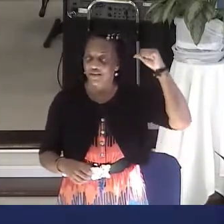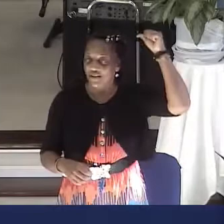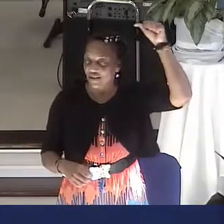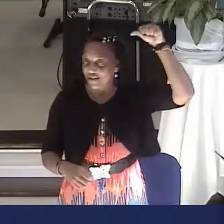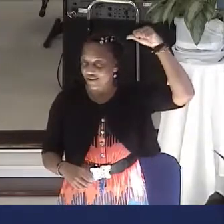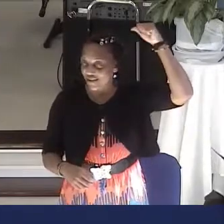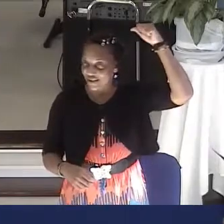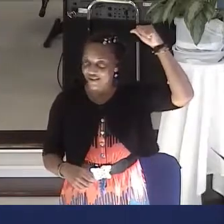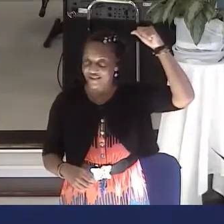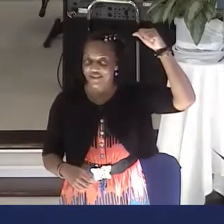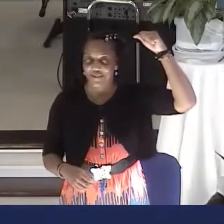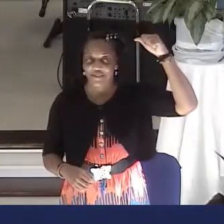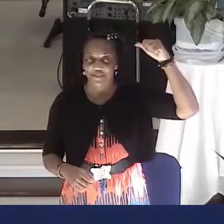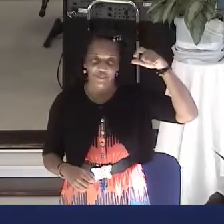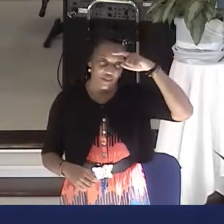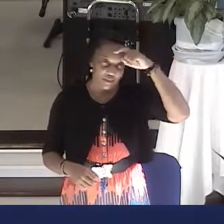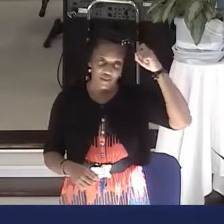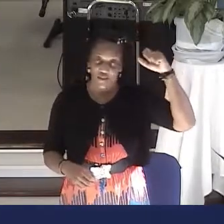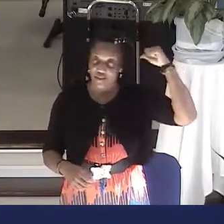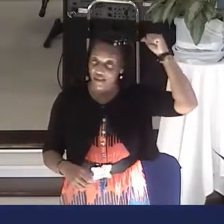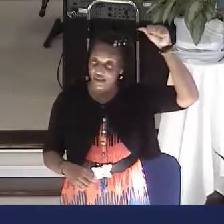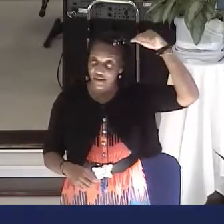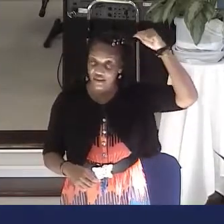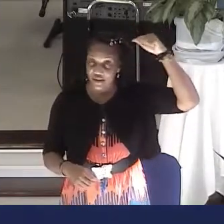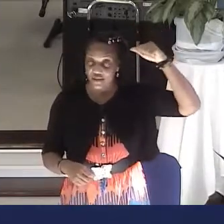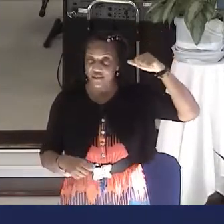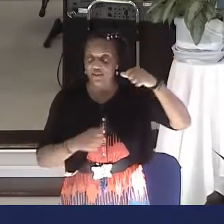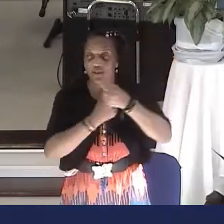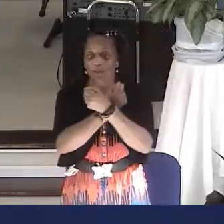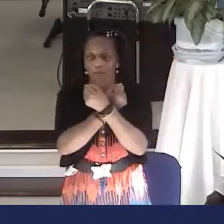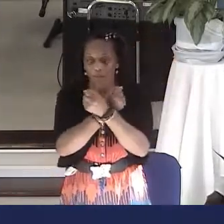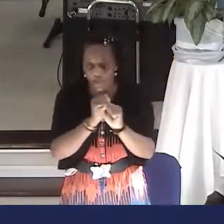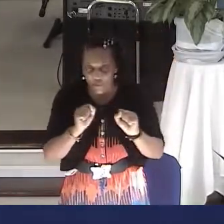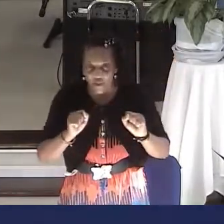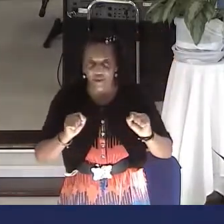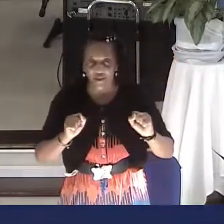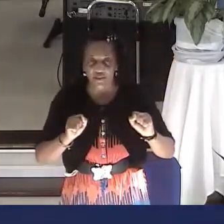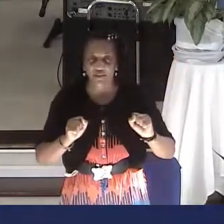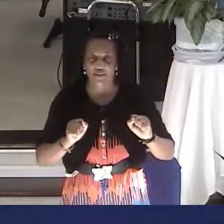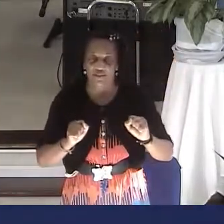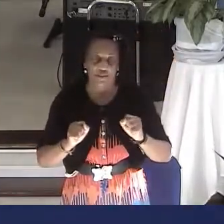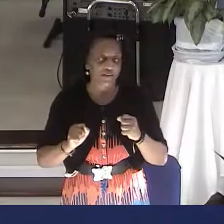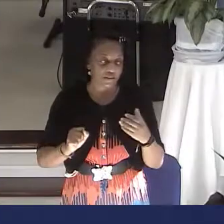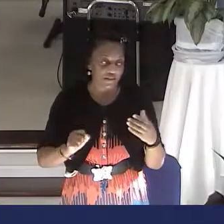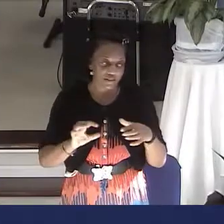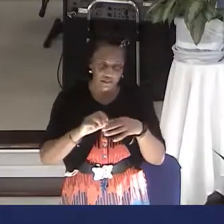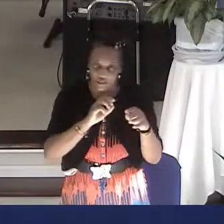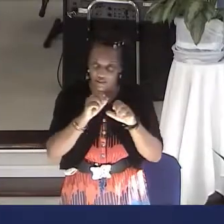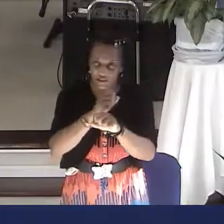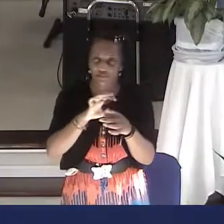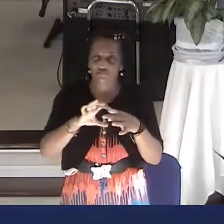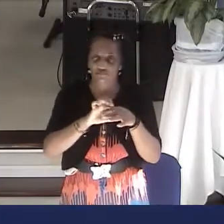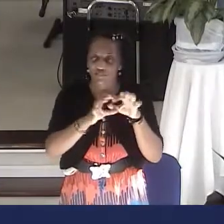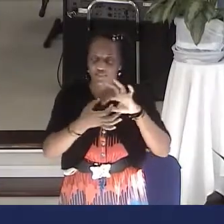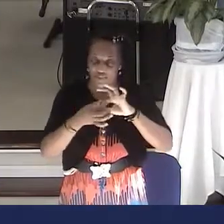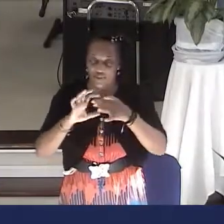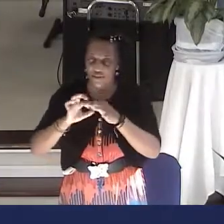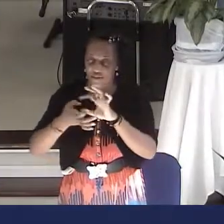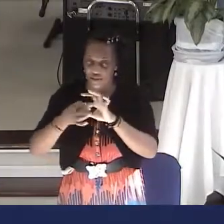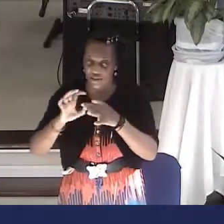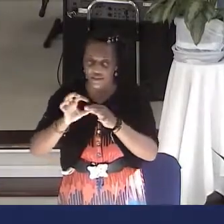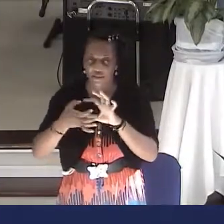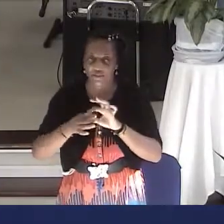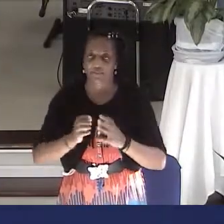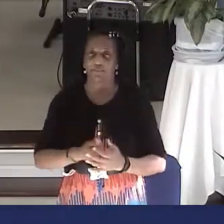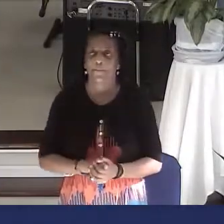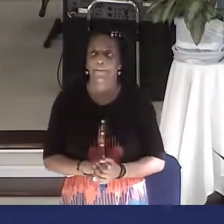Hey, hallelujah. Hallelujah. I said I want to leave. I've been searching for, you know, new